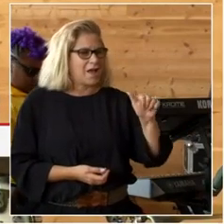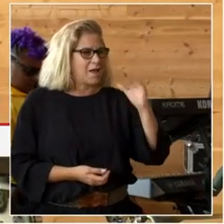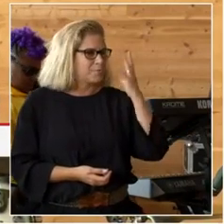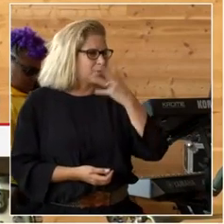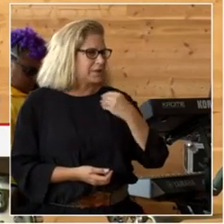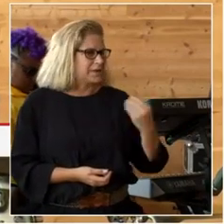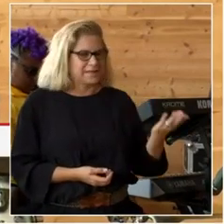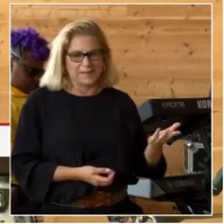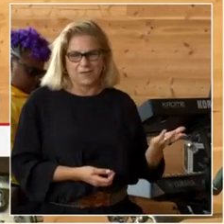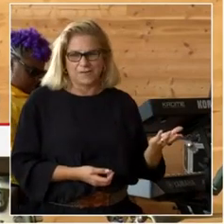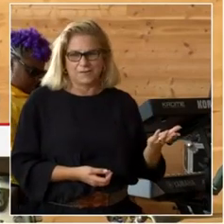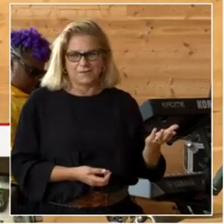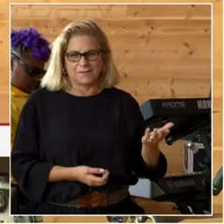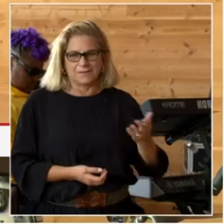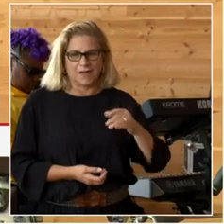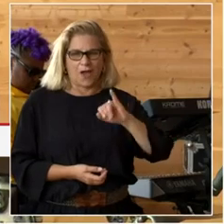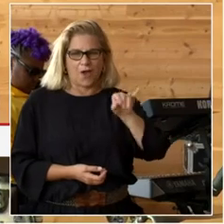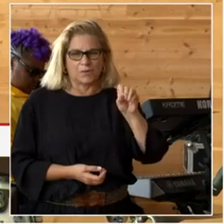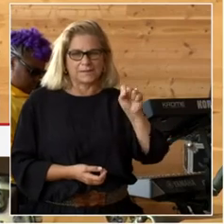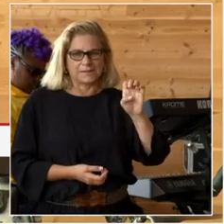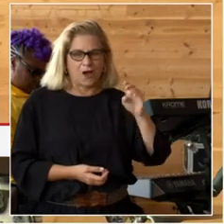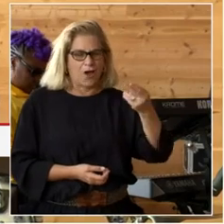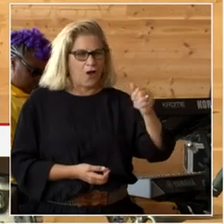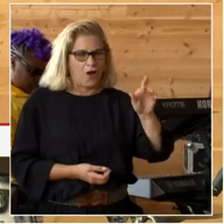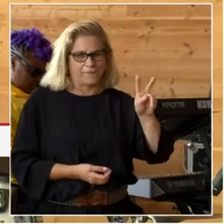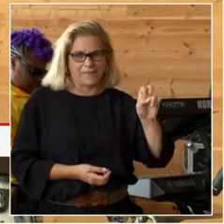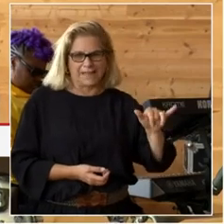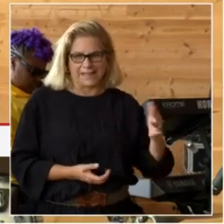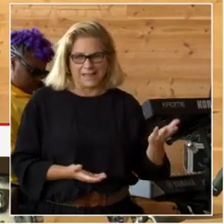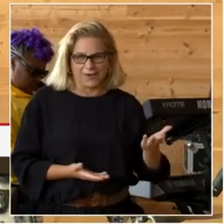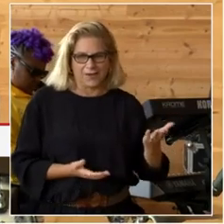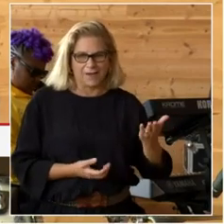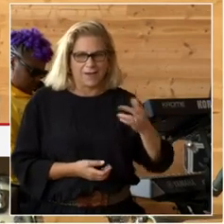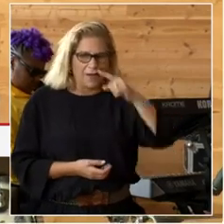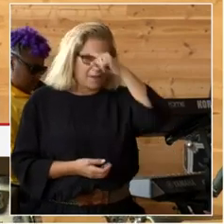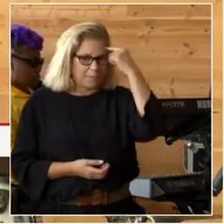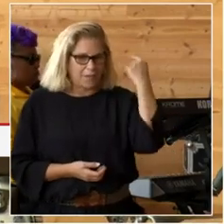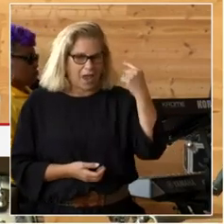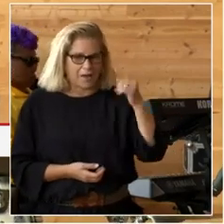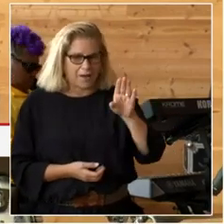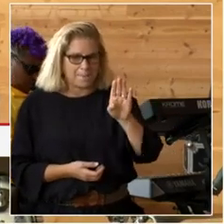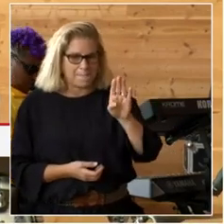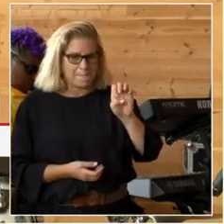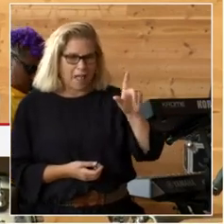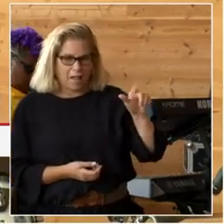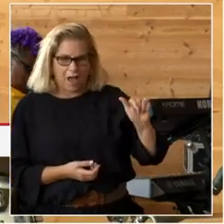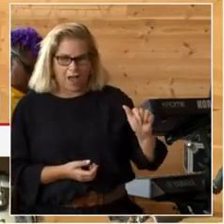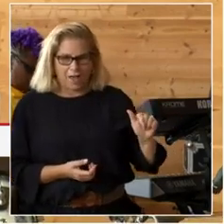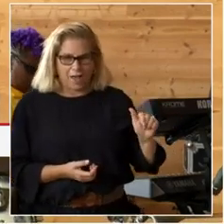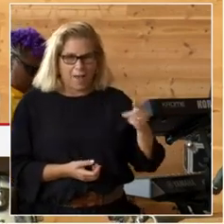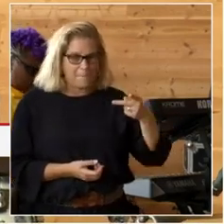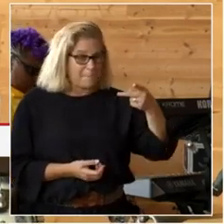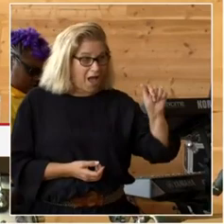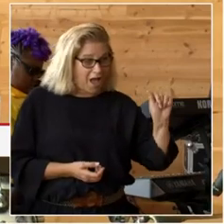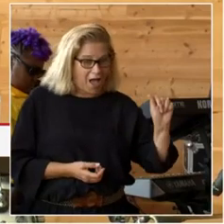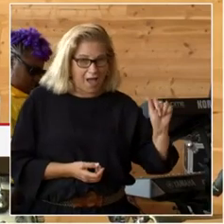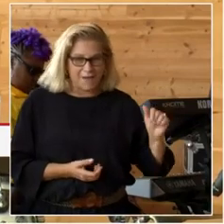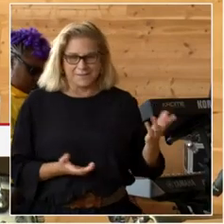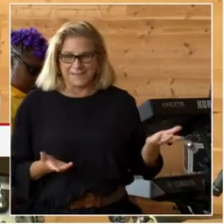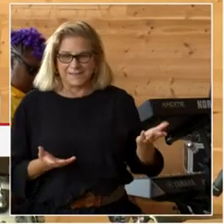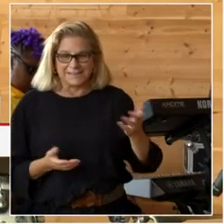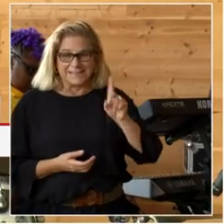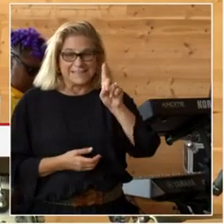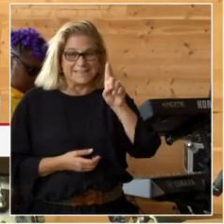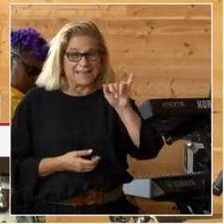Josie Hari and Black Bella Spa is here. Kiana Jones is here.